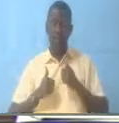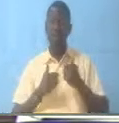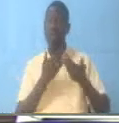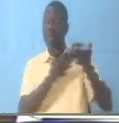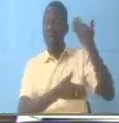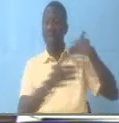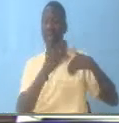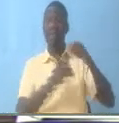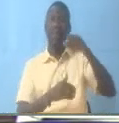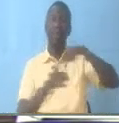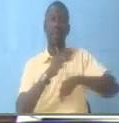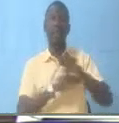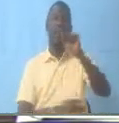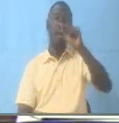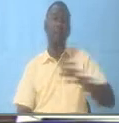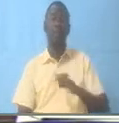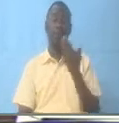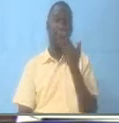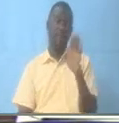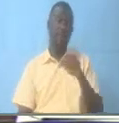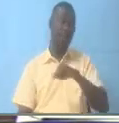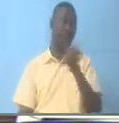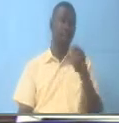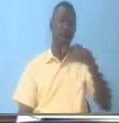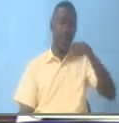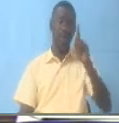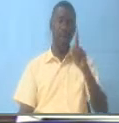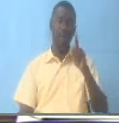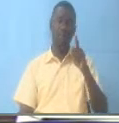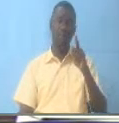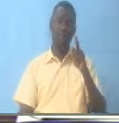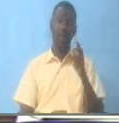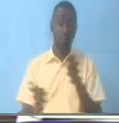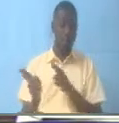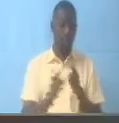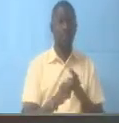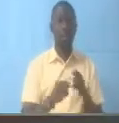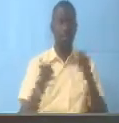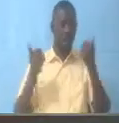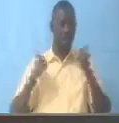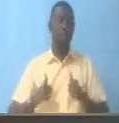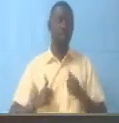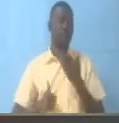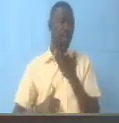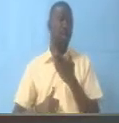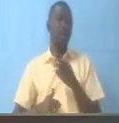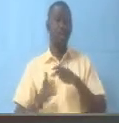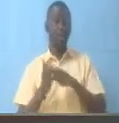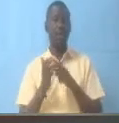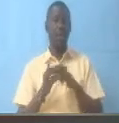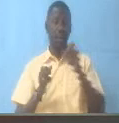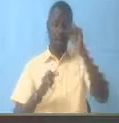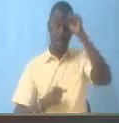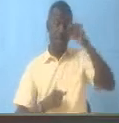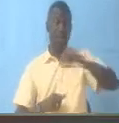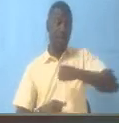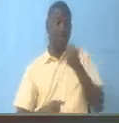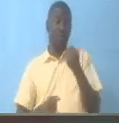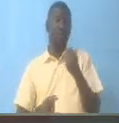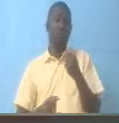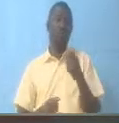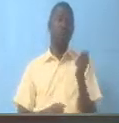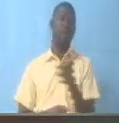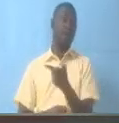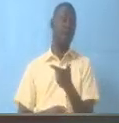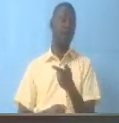the April 10 and 11 incident. Bon mu mel ni daal bañ bi nga xam ne moom la président bi bañoon pour ñu fay